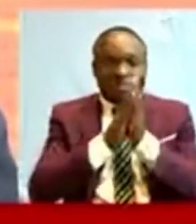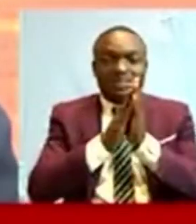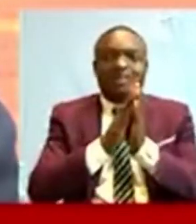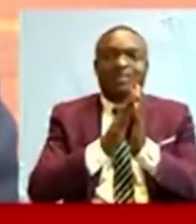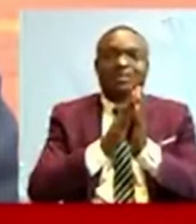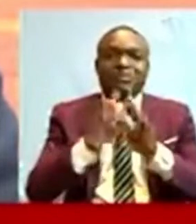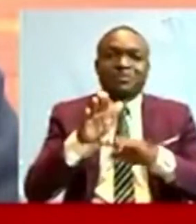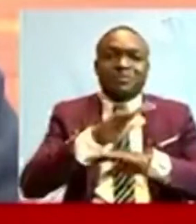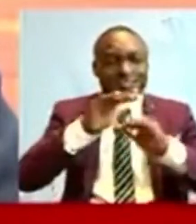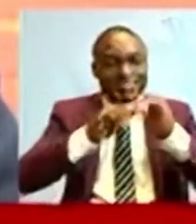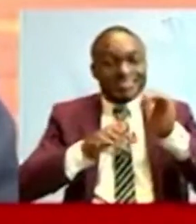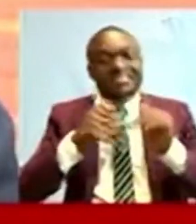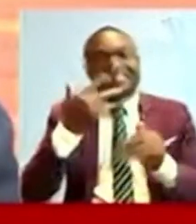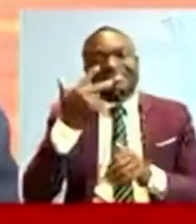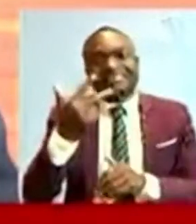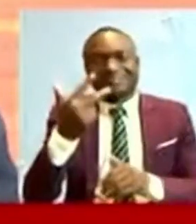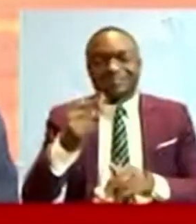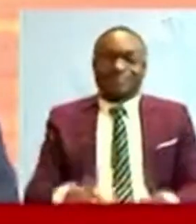In fact, beyond 1.